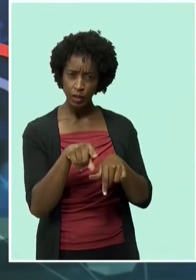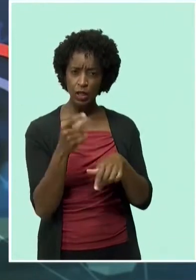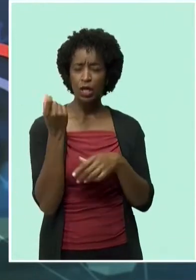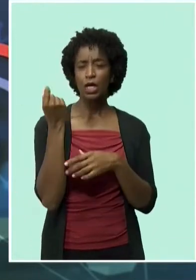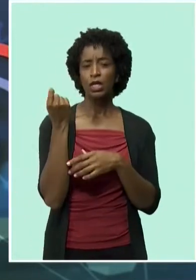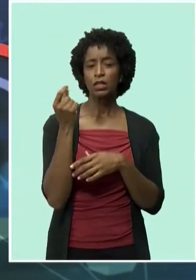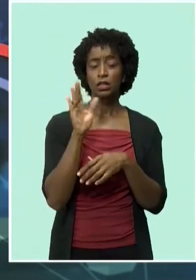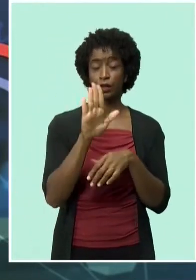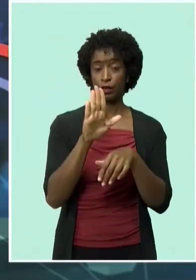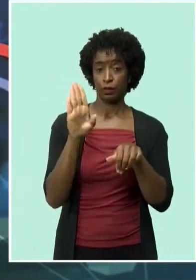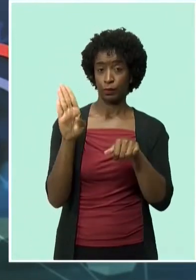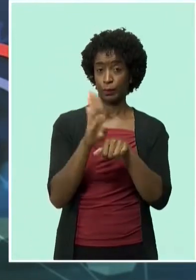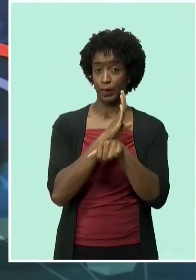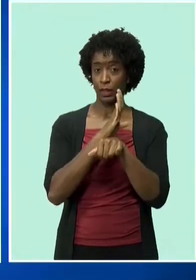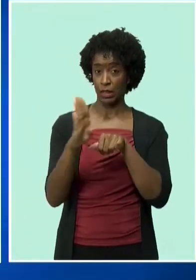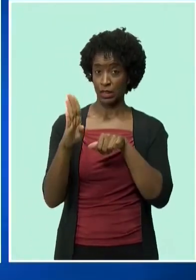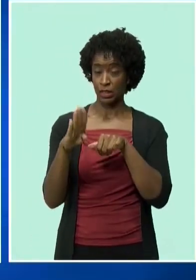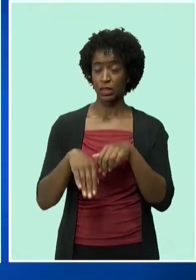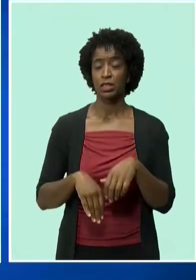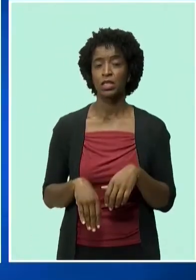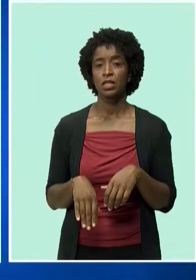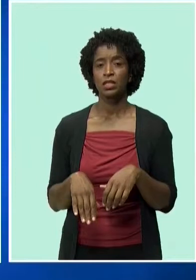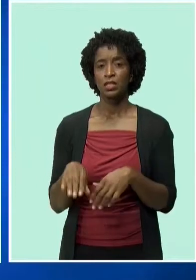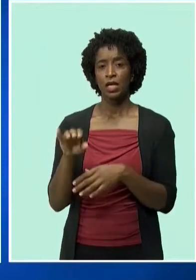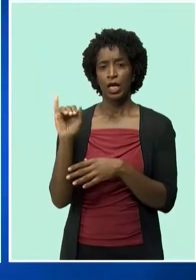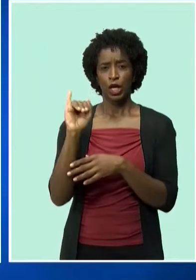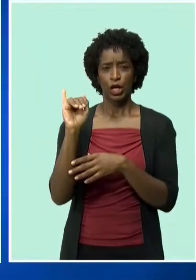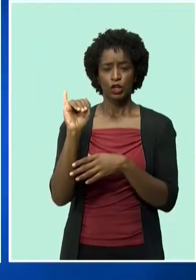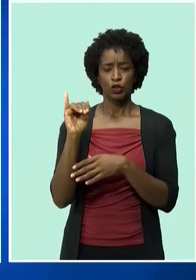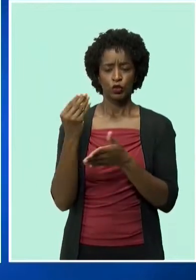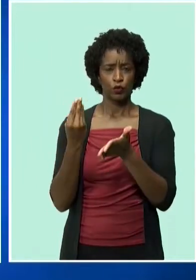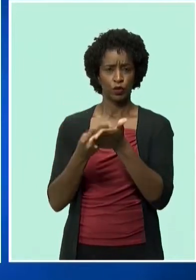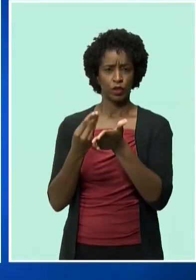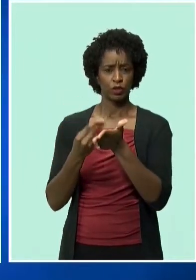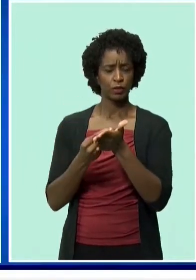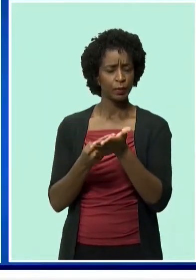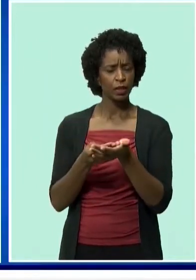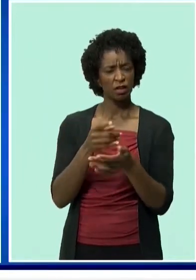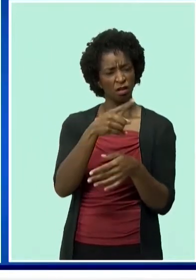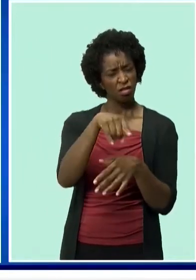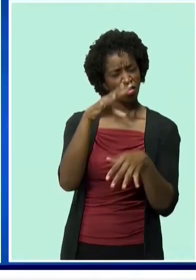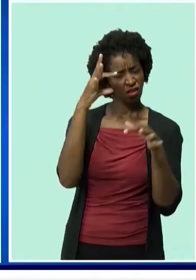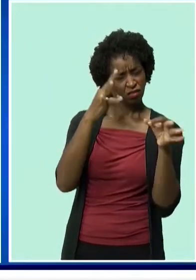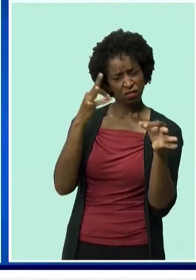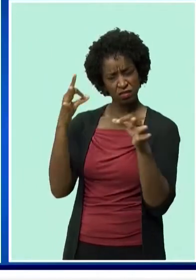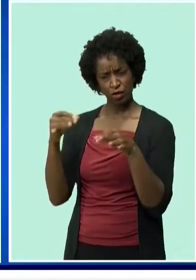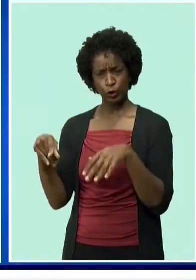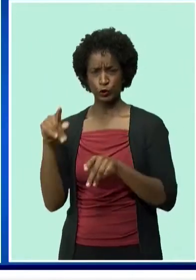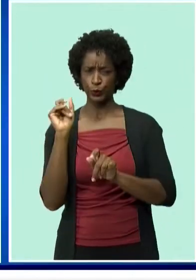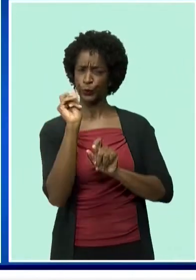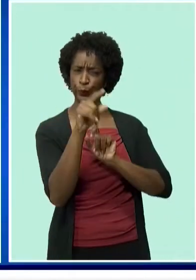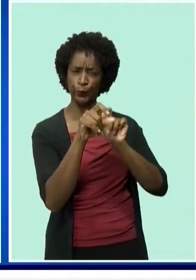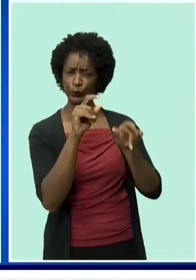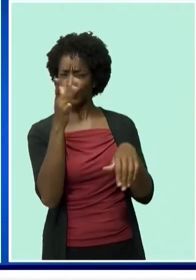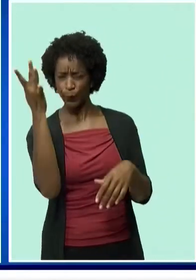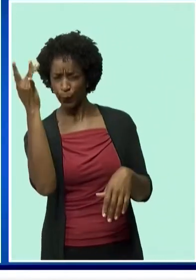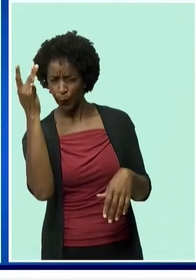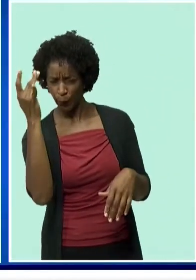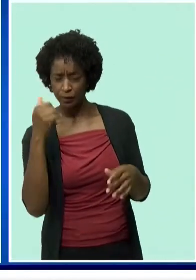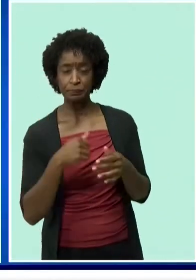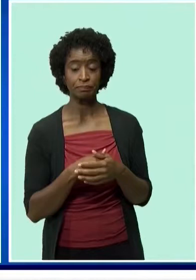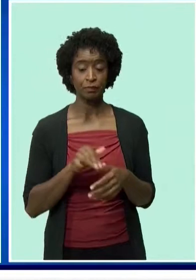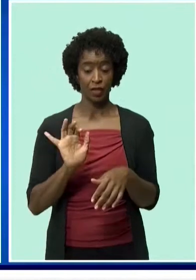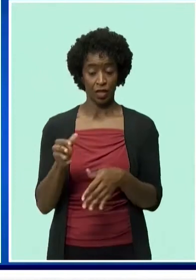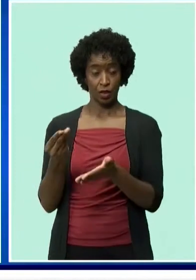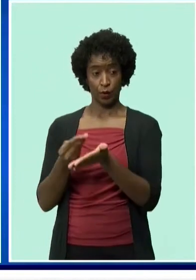fund. Your position in respect to taking out US $50 million from the